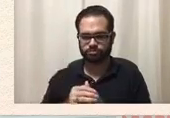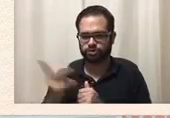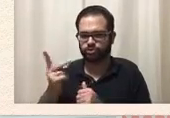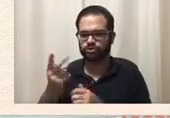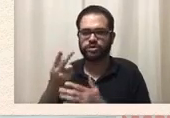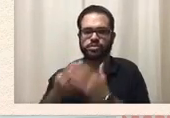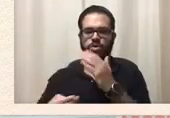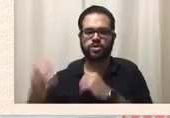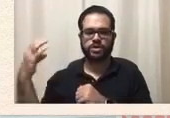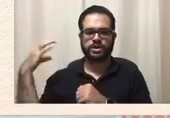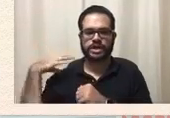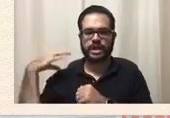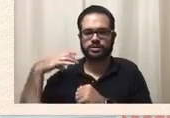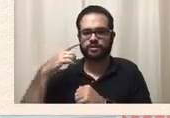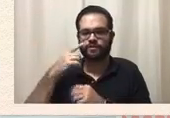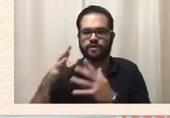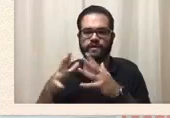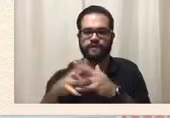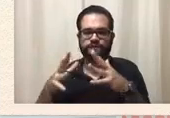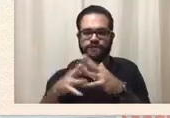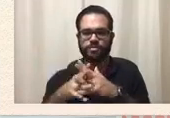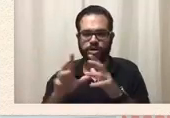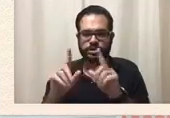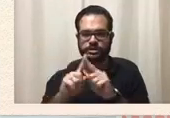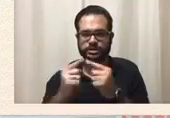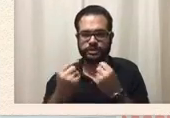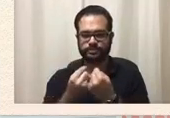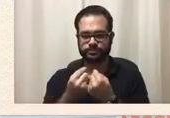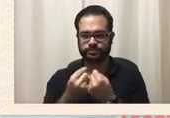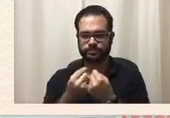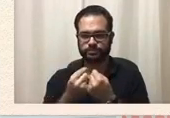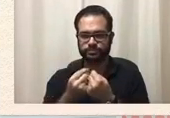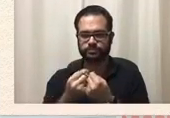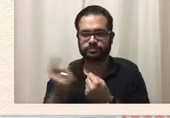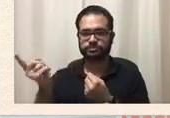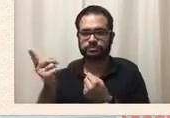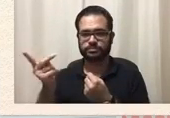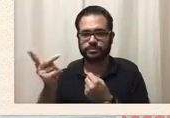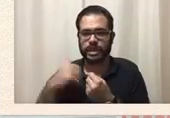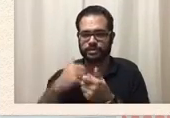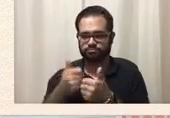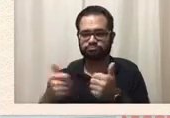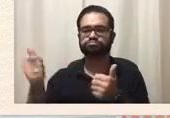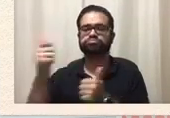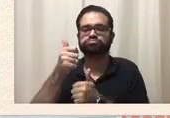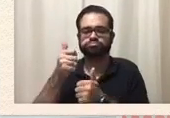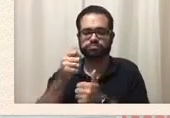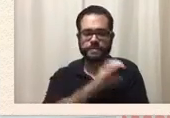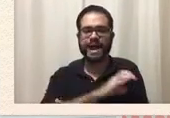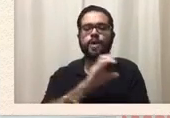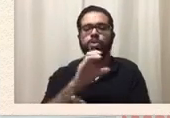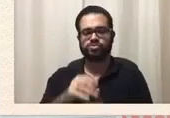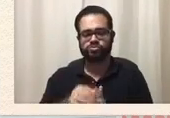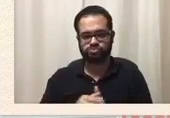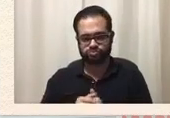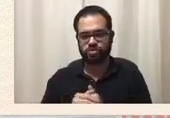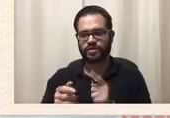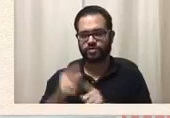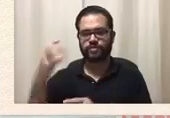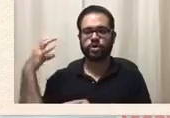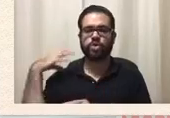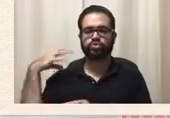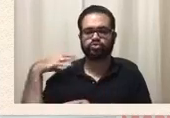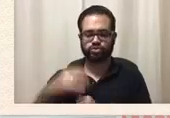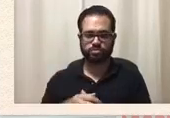team and had been anointed positional power and prestige by the coaches. They had not